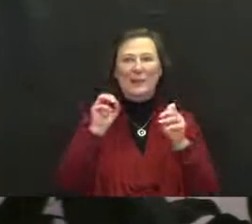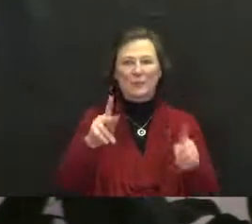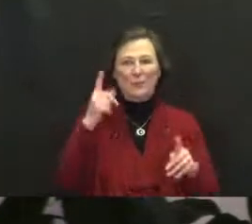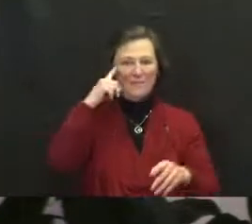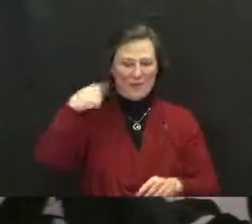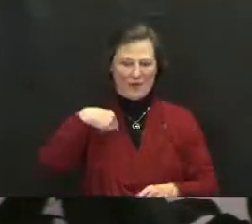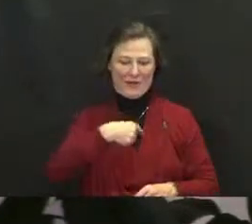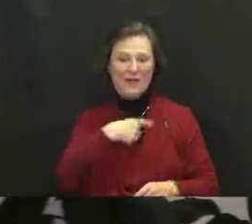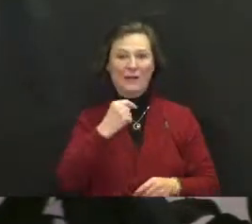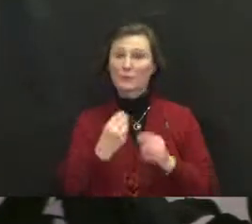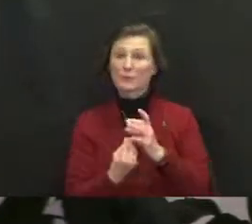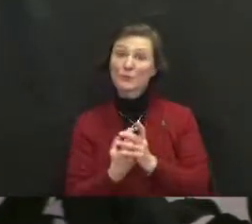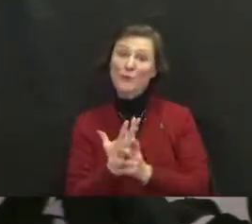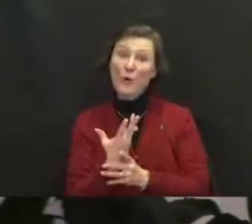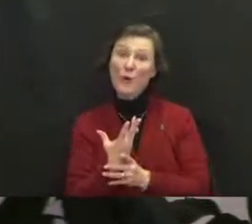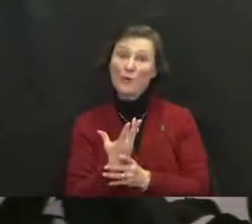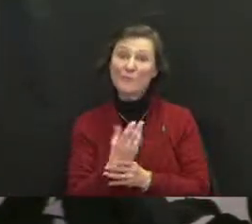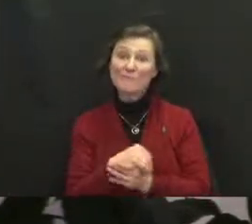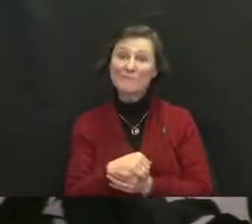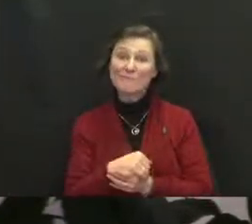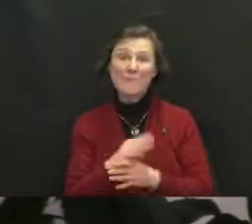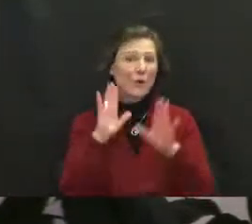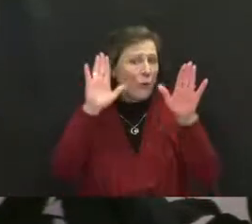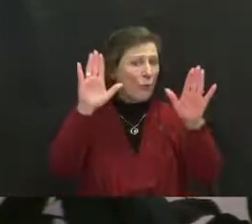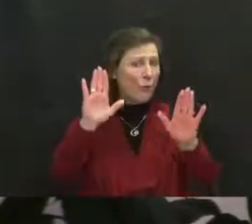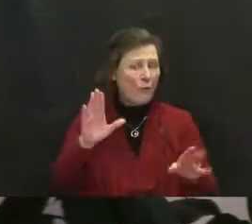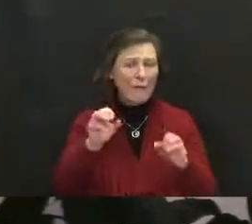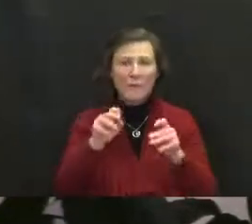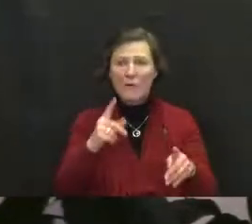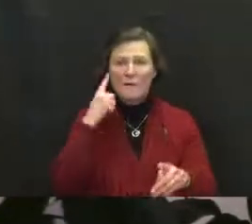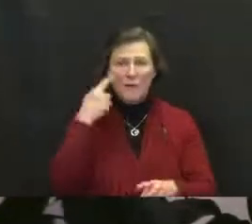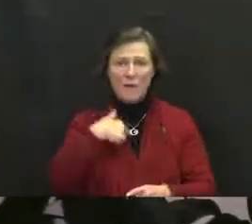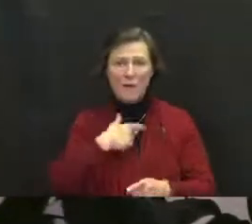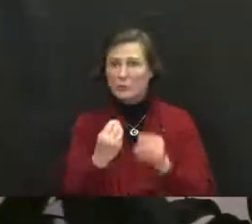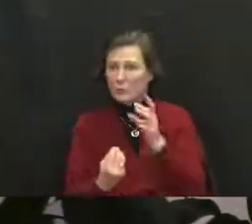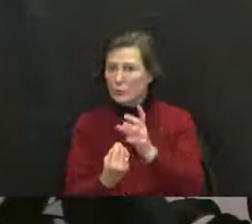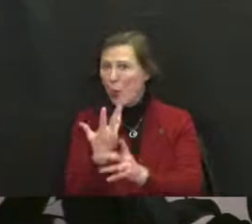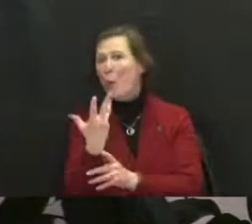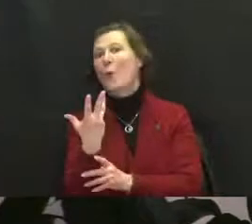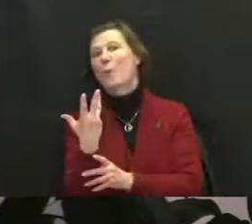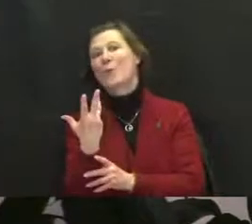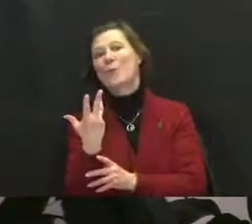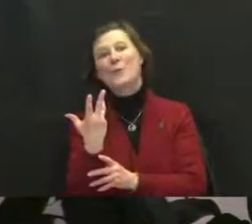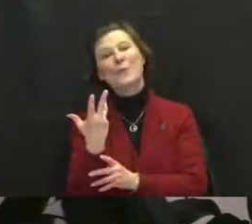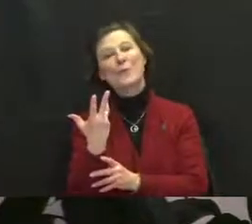grow. These are great opportunities for us to grow, to choose to grow